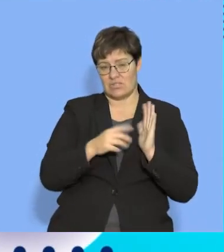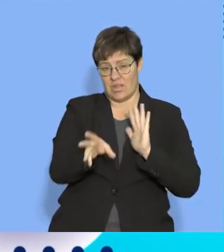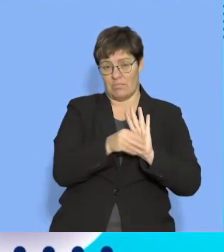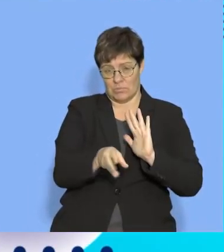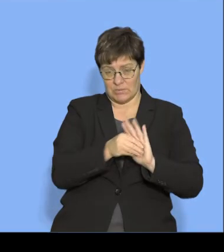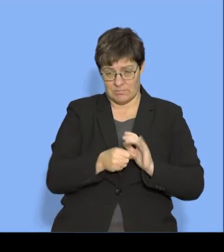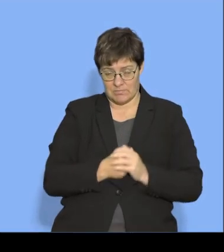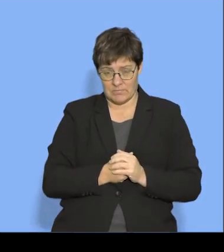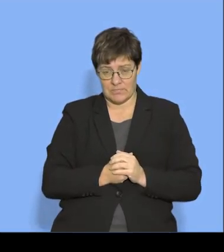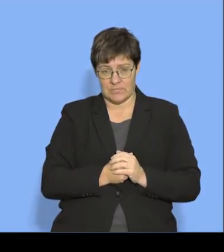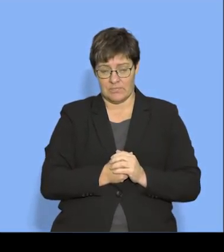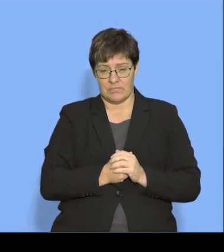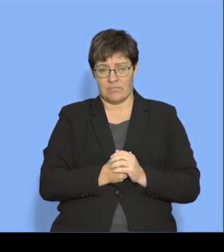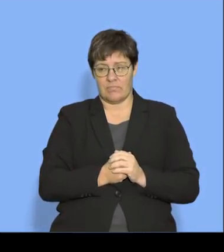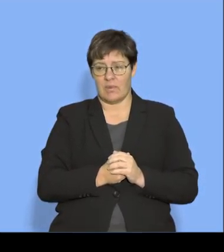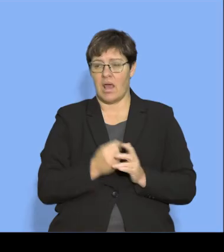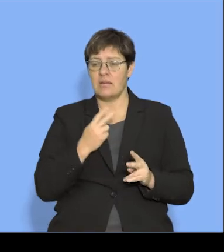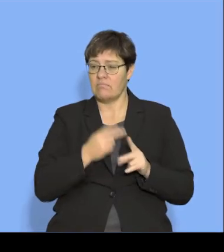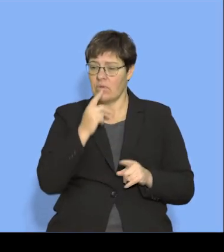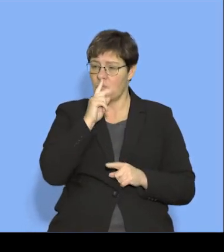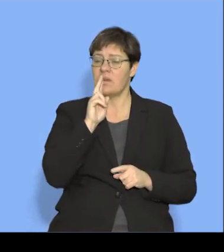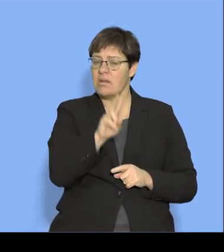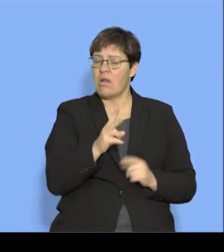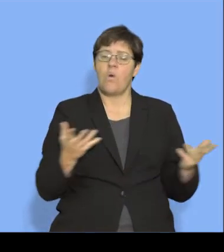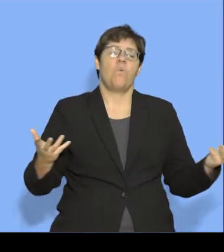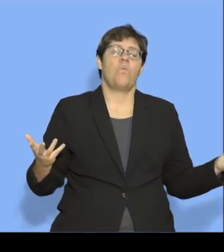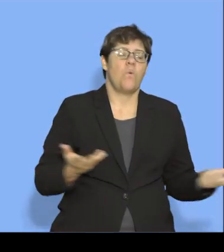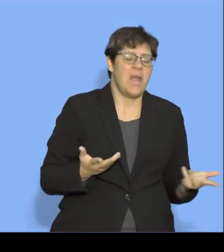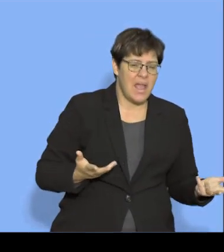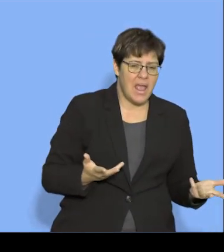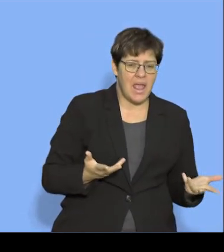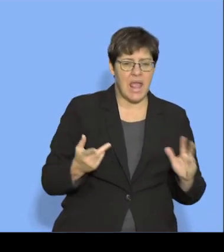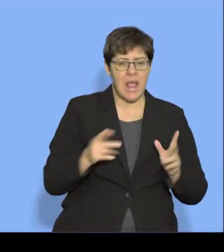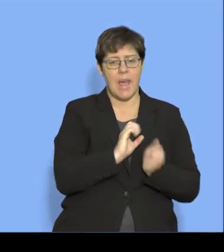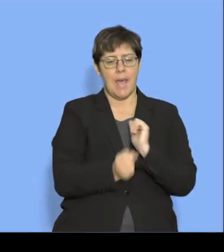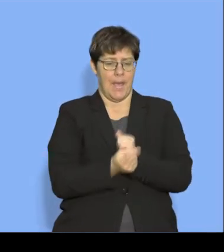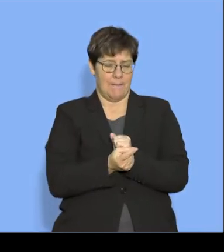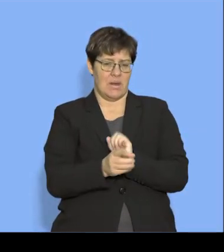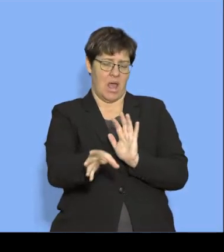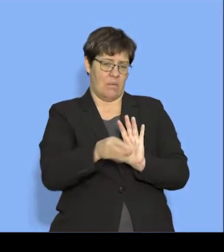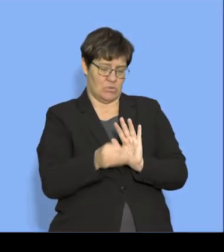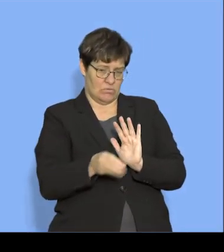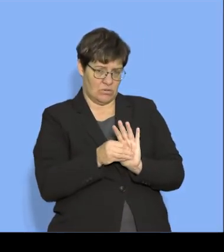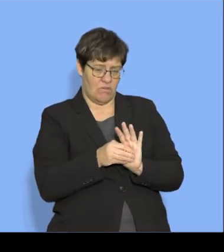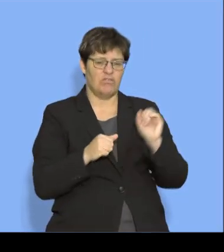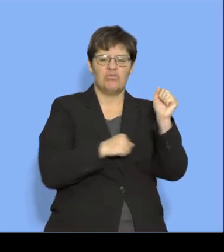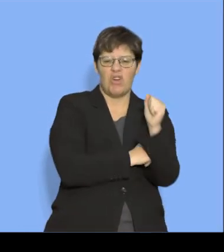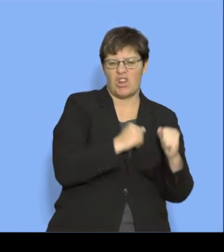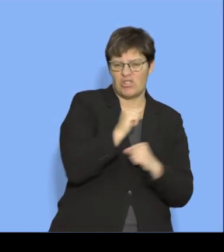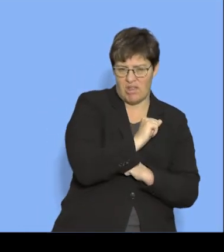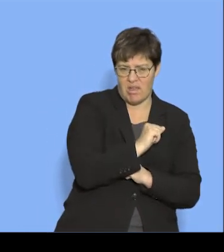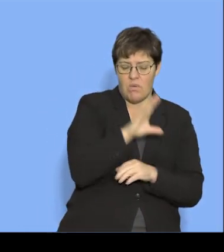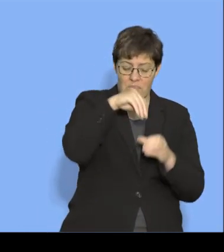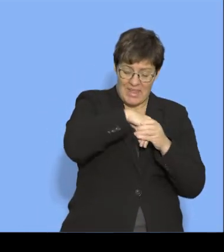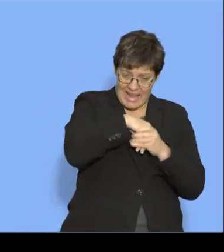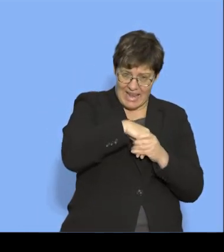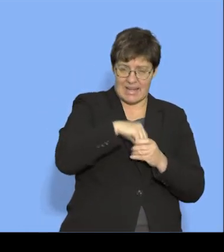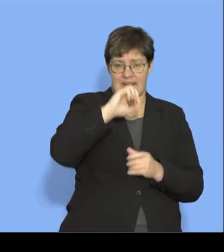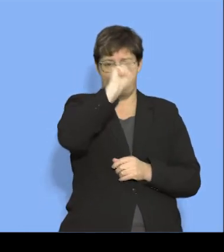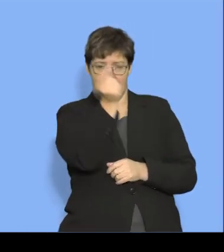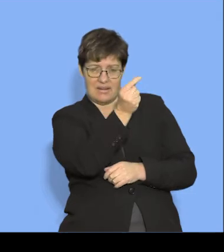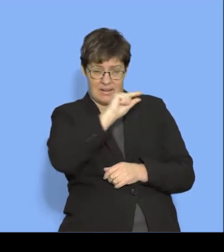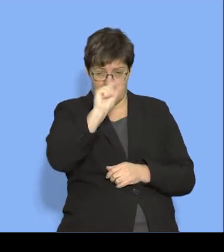absorption. And finally, we need to look at where the absorption takes place in terms of the structure in the small